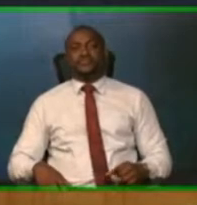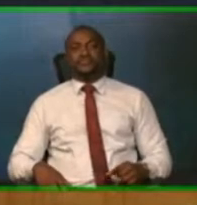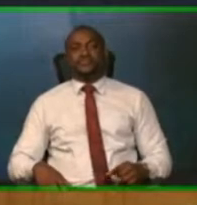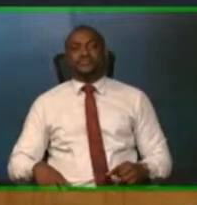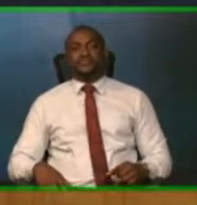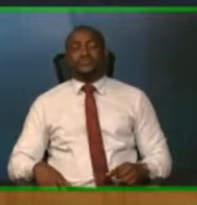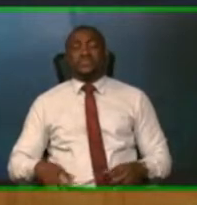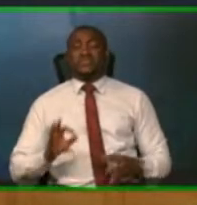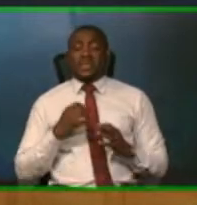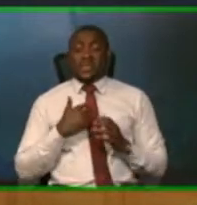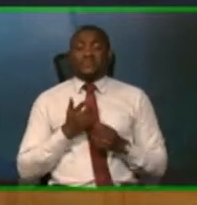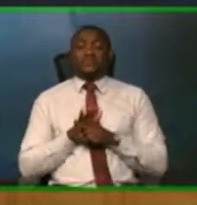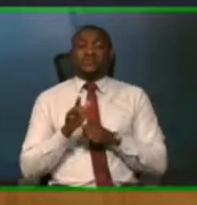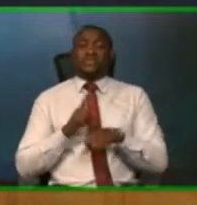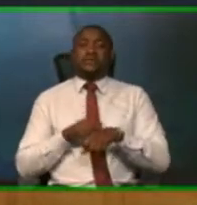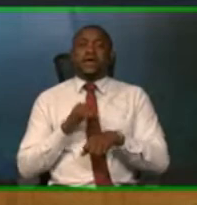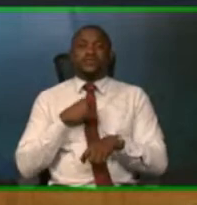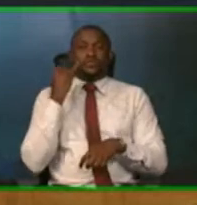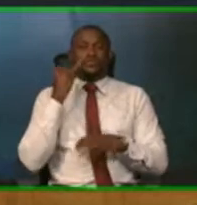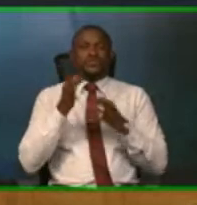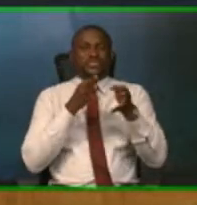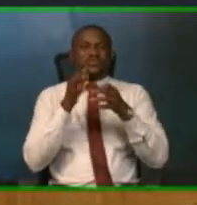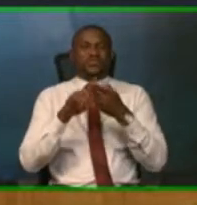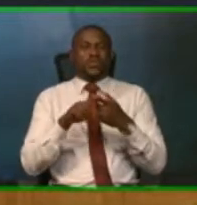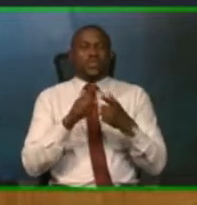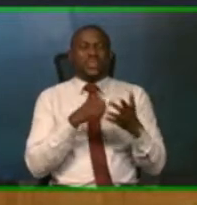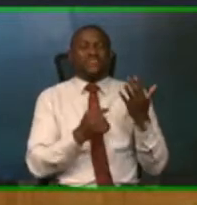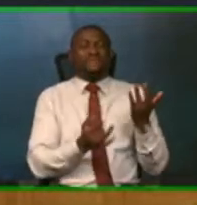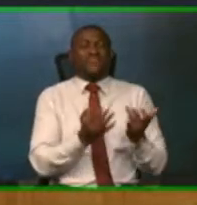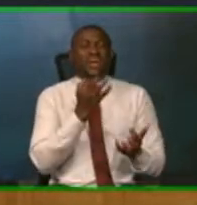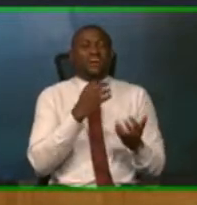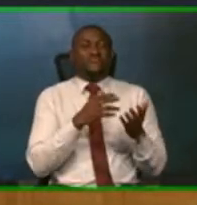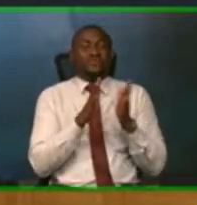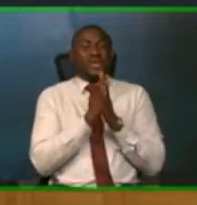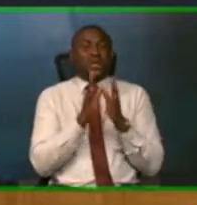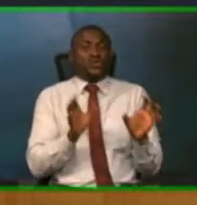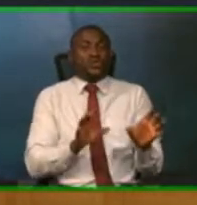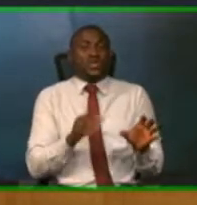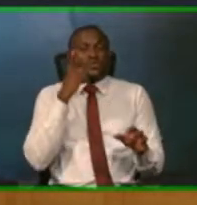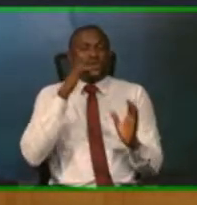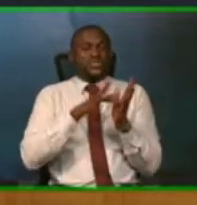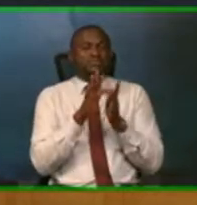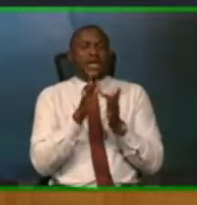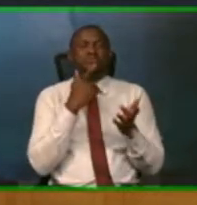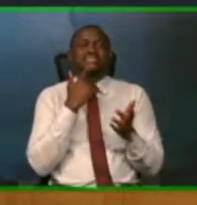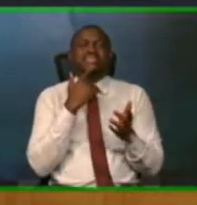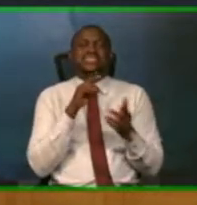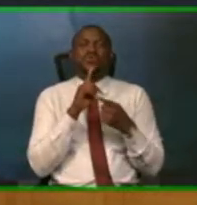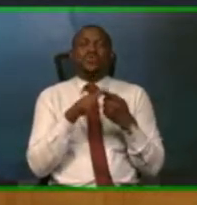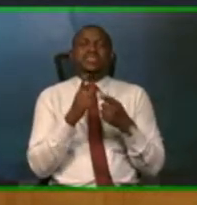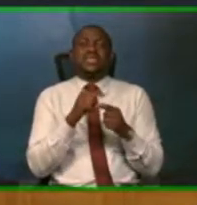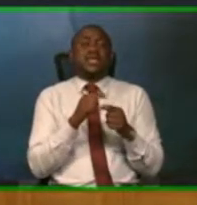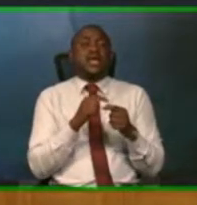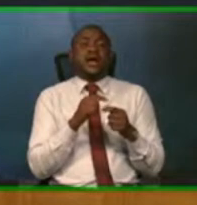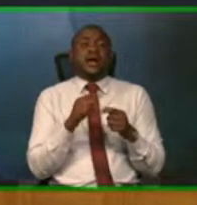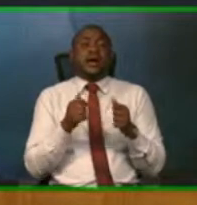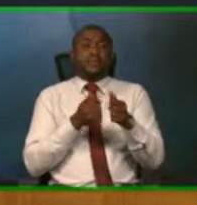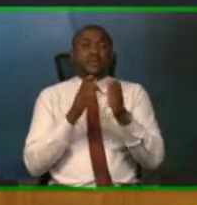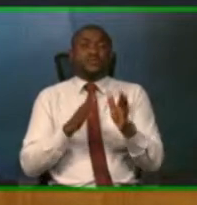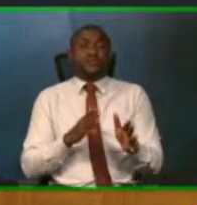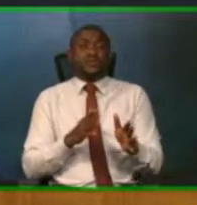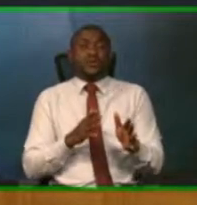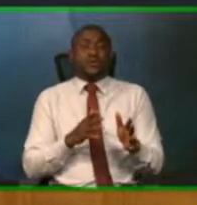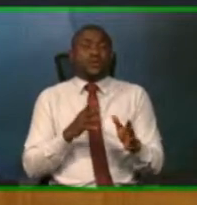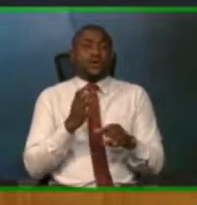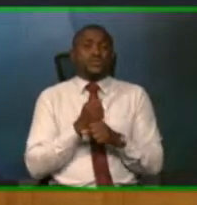If I had the time, I would have told you what the fire of prayer does. Because the Bible says when the apostle caught the fell